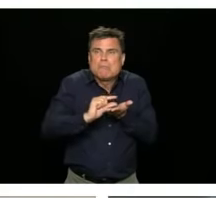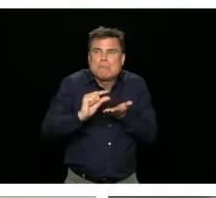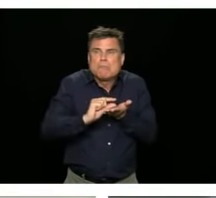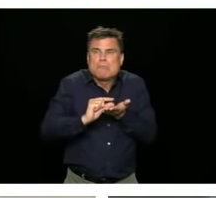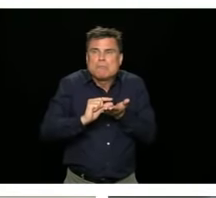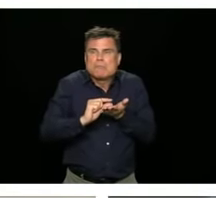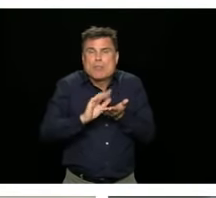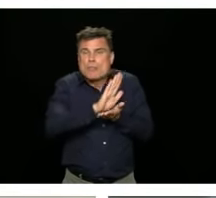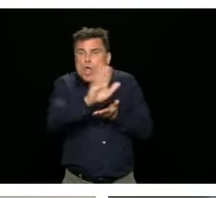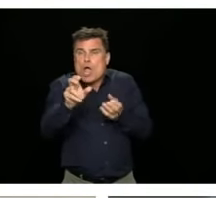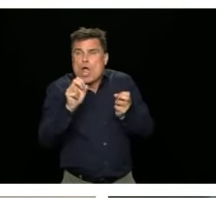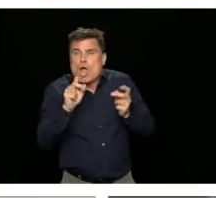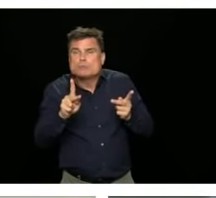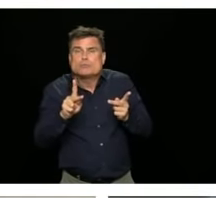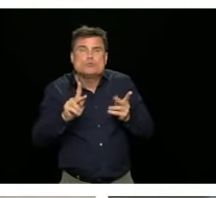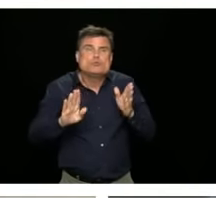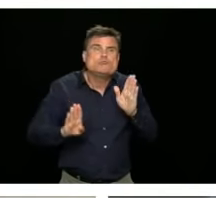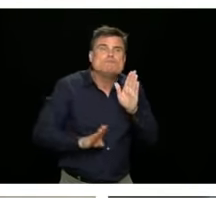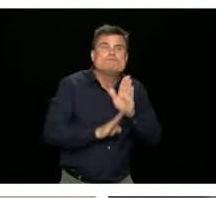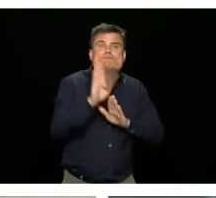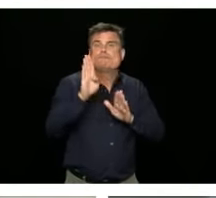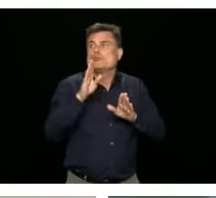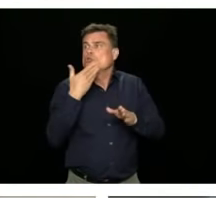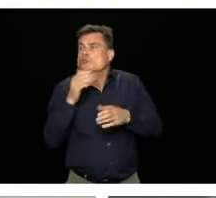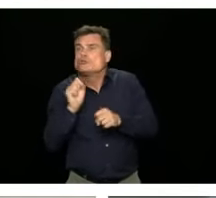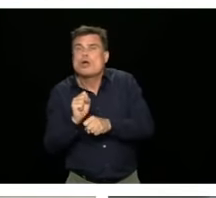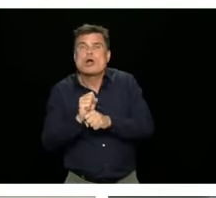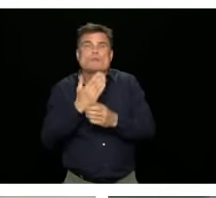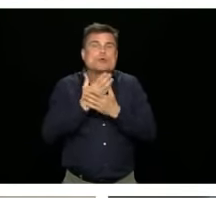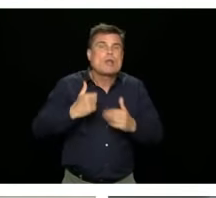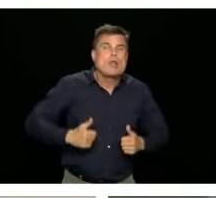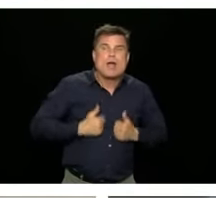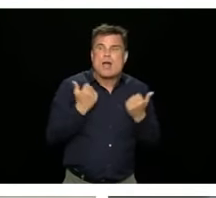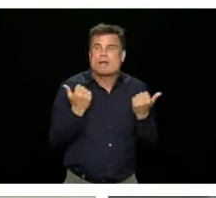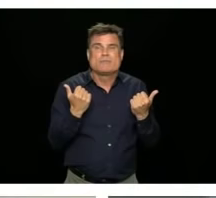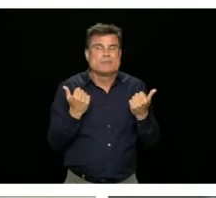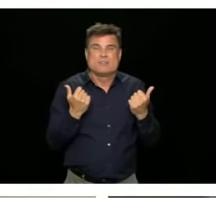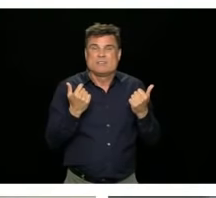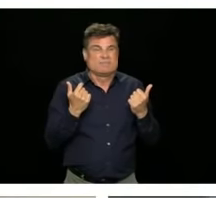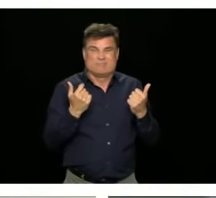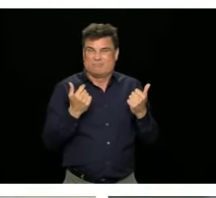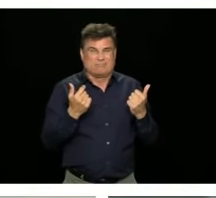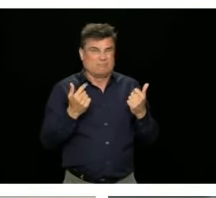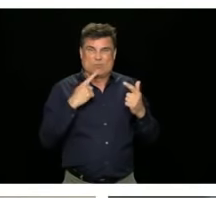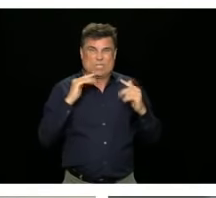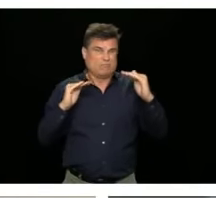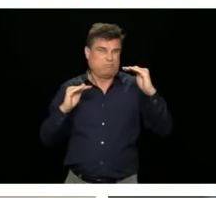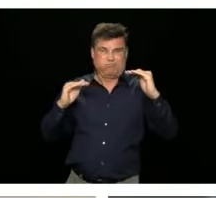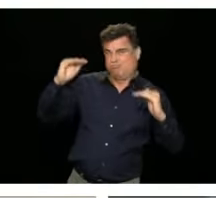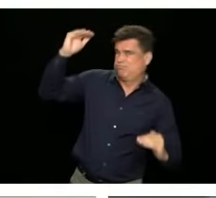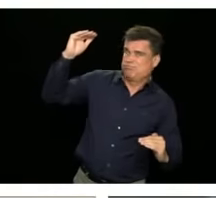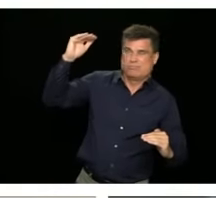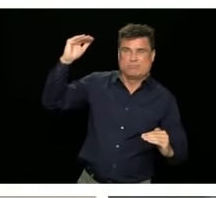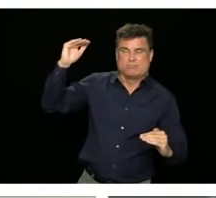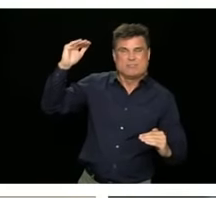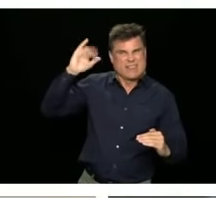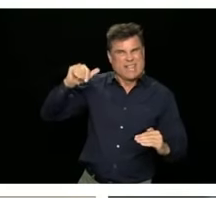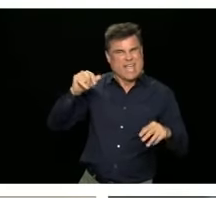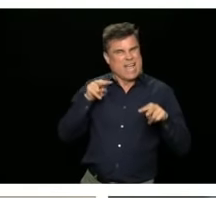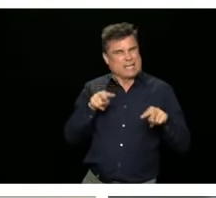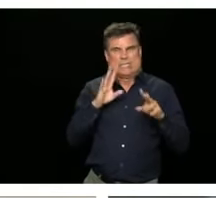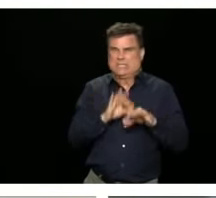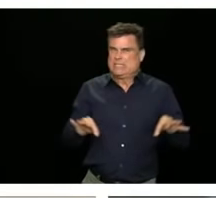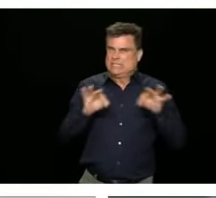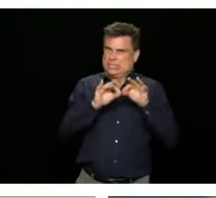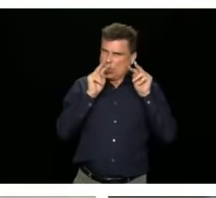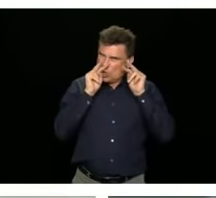the income inequality and the inequality in society. And so, you know, when you address, when you raise minimum wage to make it